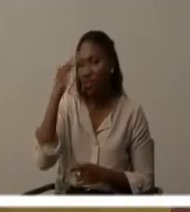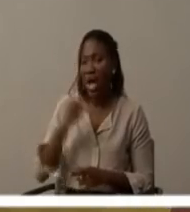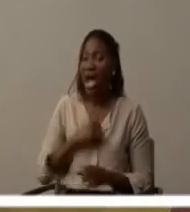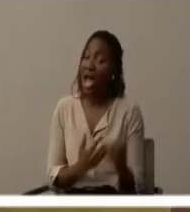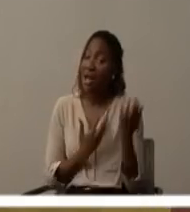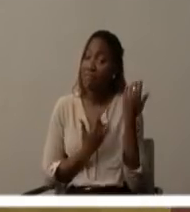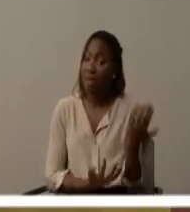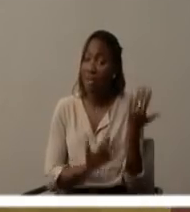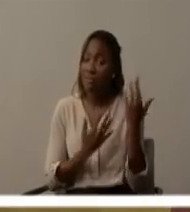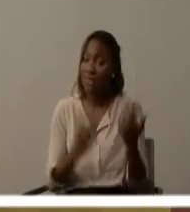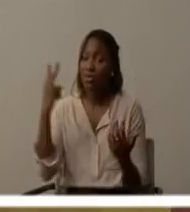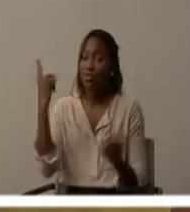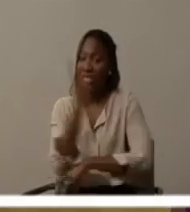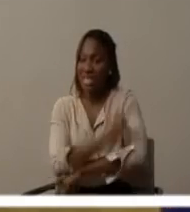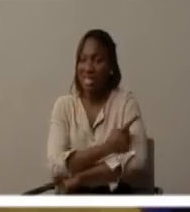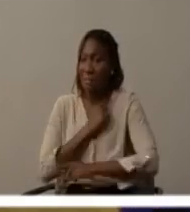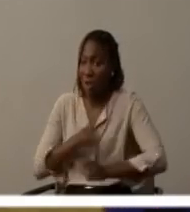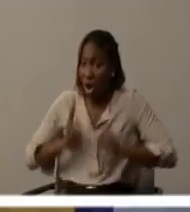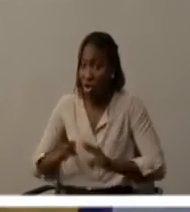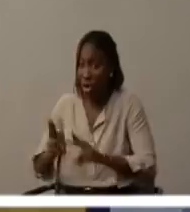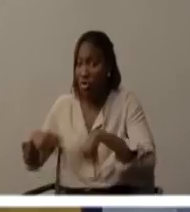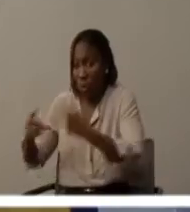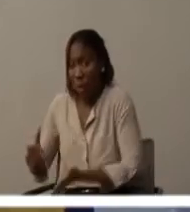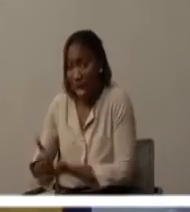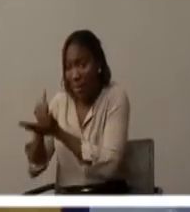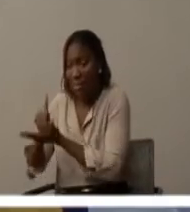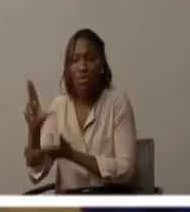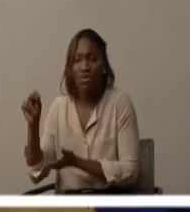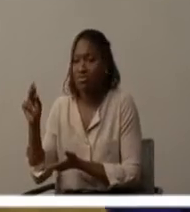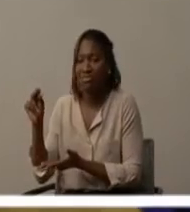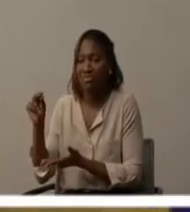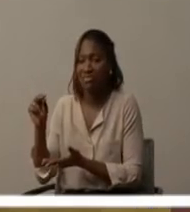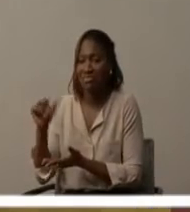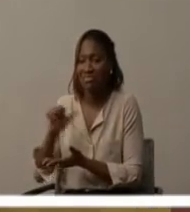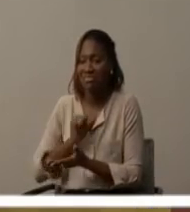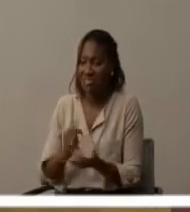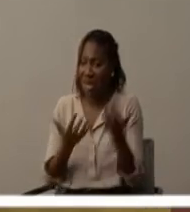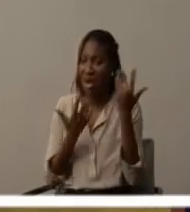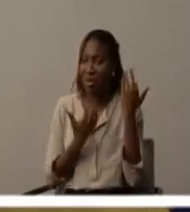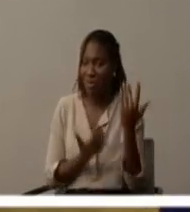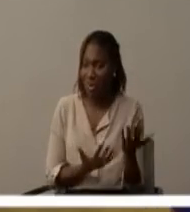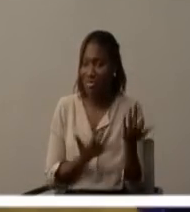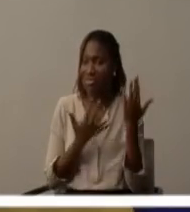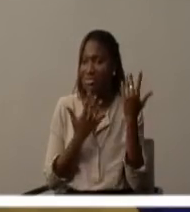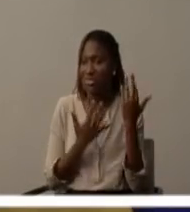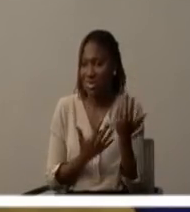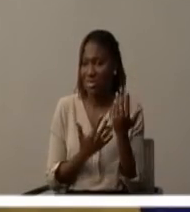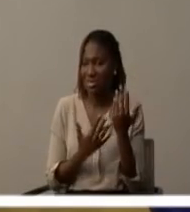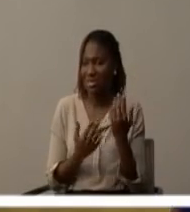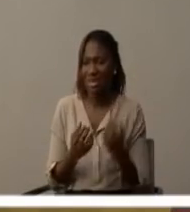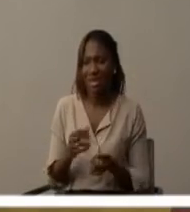him. Because I love him, I am waiting. Now that is a piece of